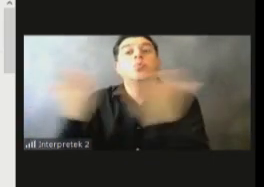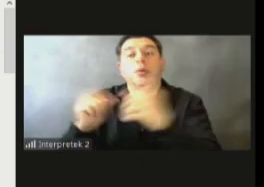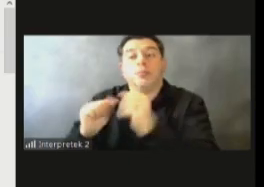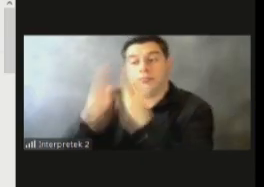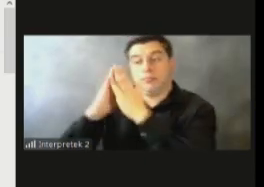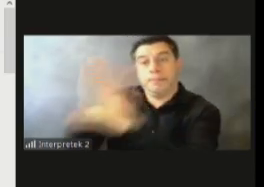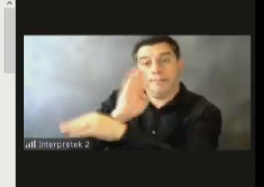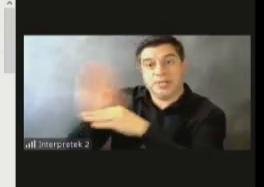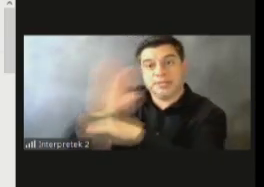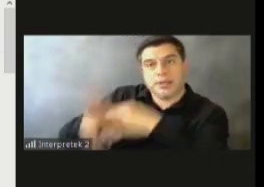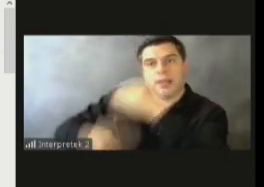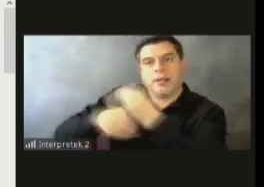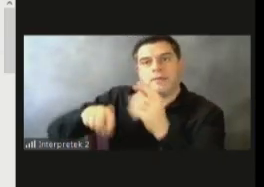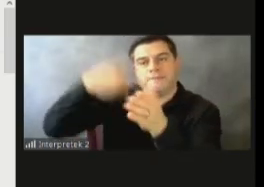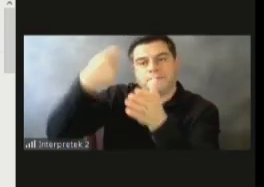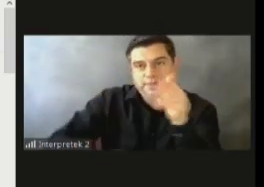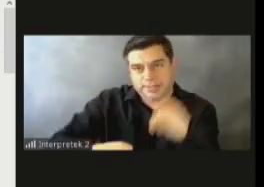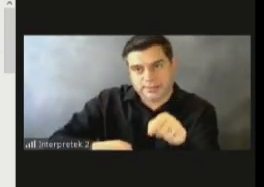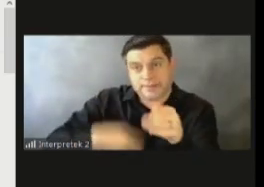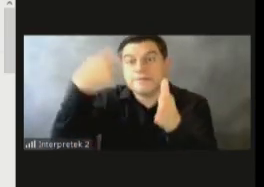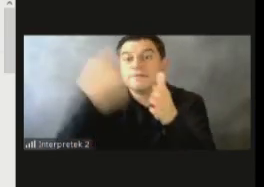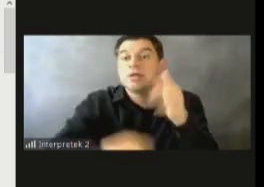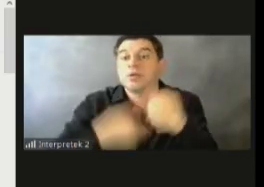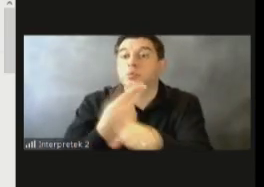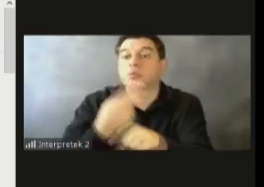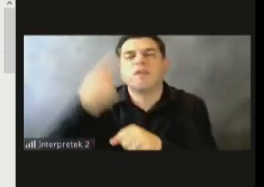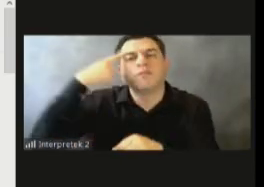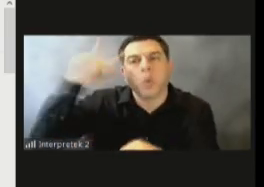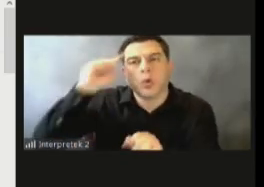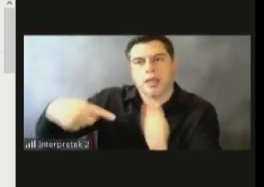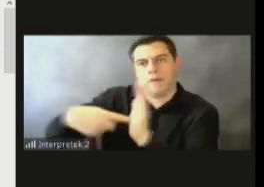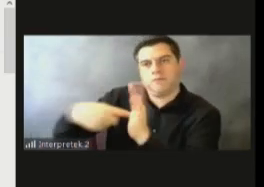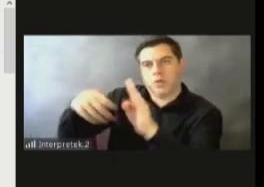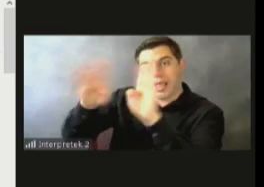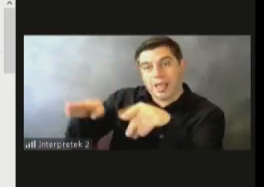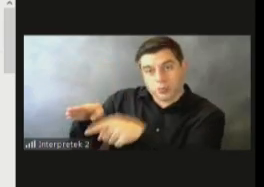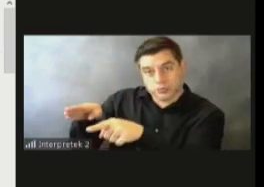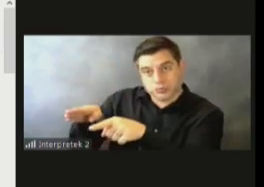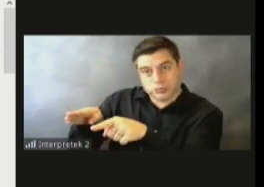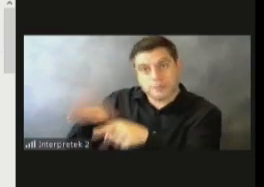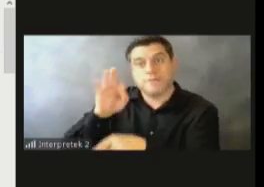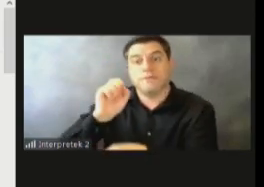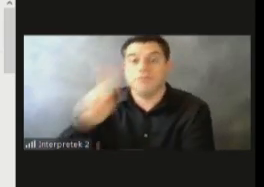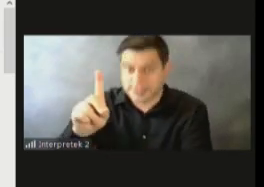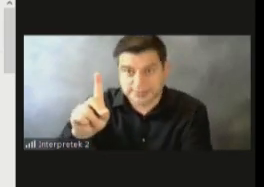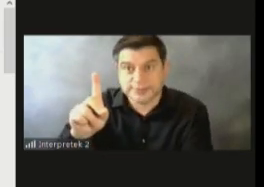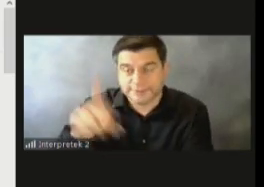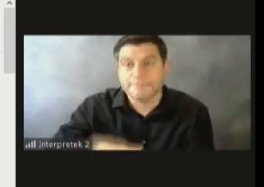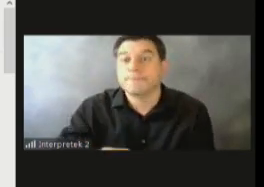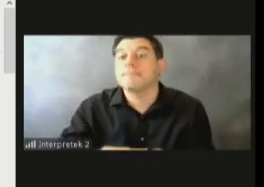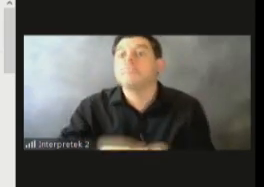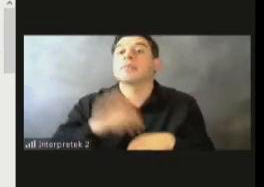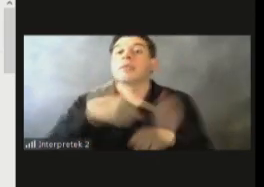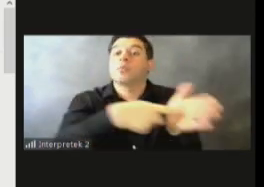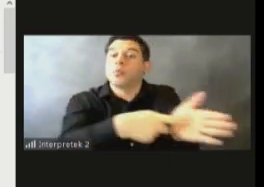affordable housing trust fund. The fee would require a nexus study that would require a consultant where they can project, how much